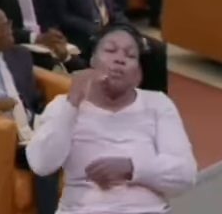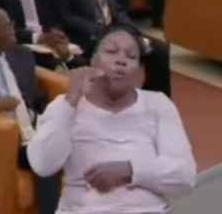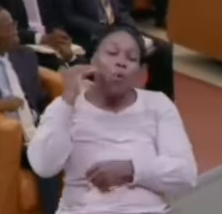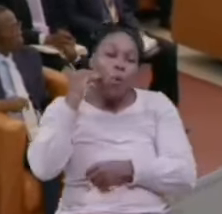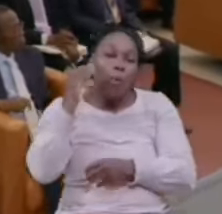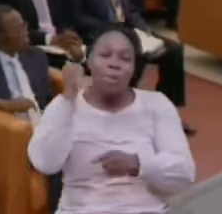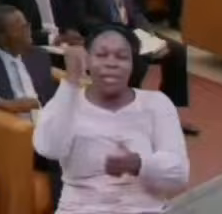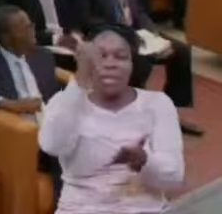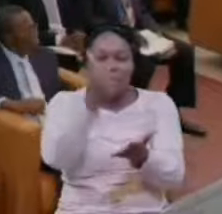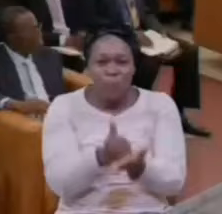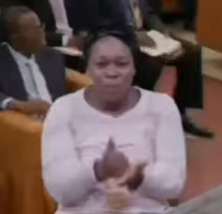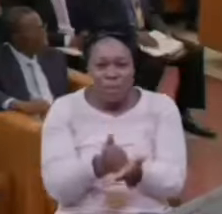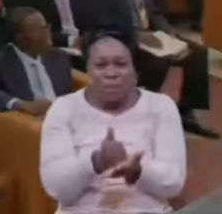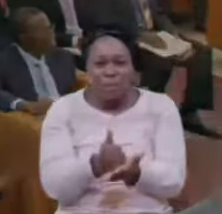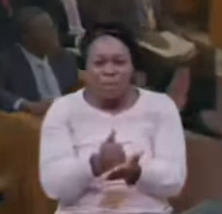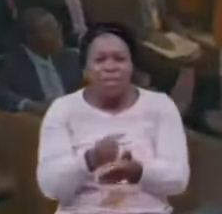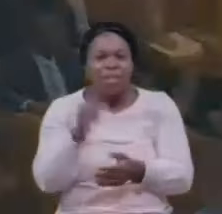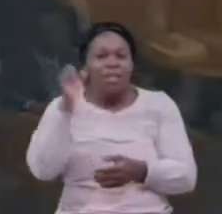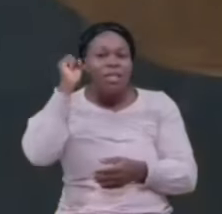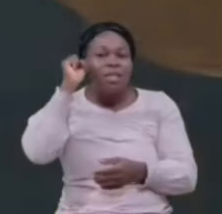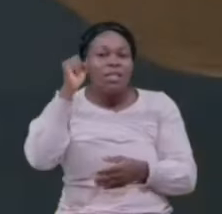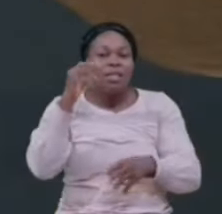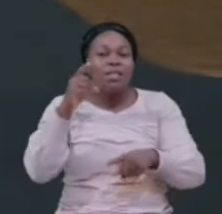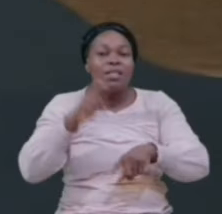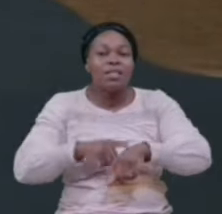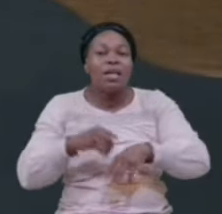his time has not come.